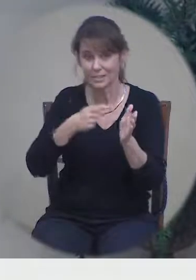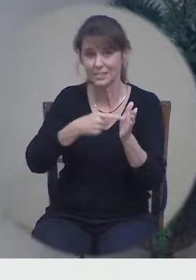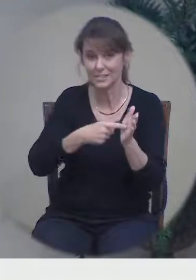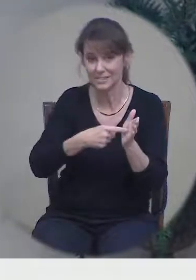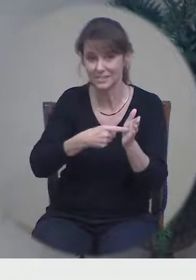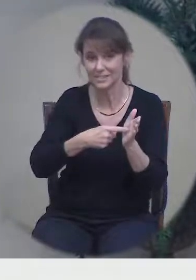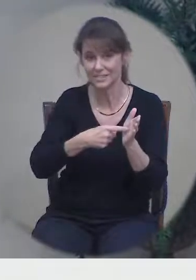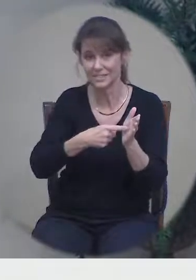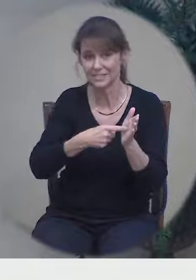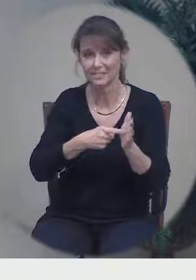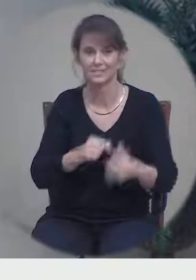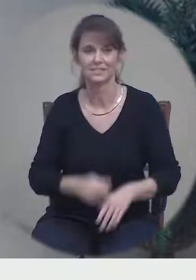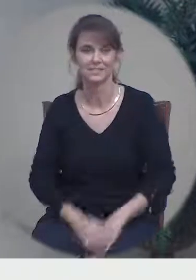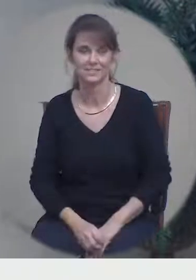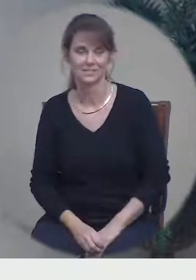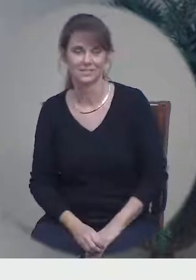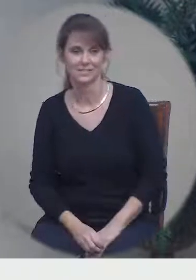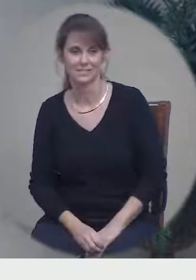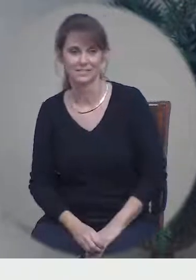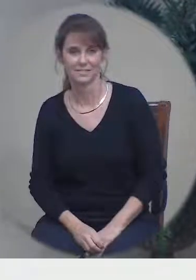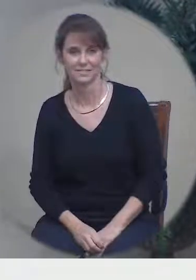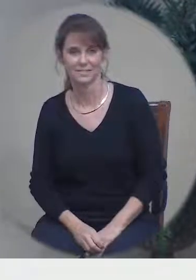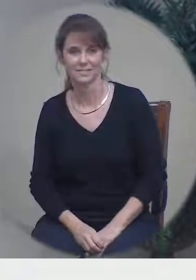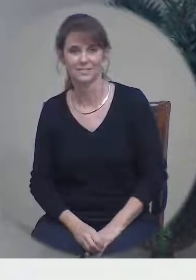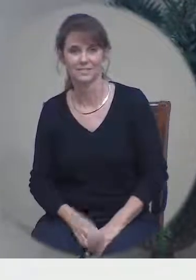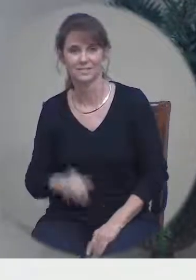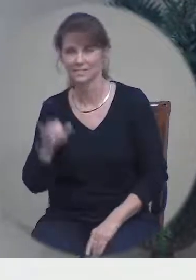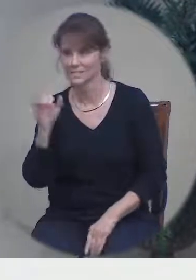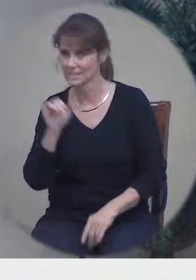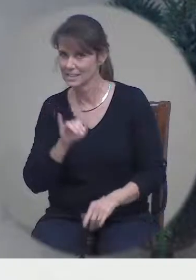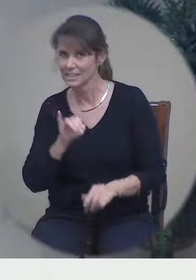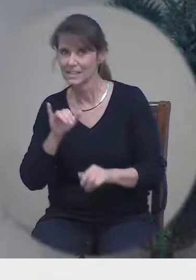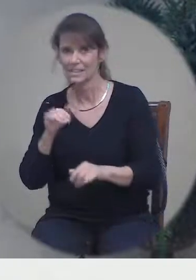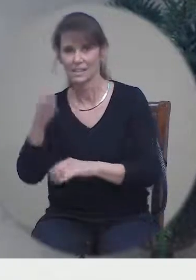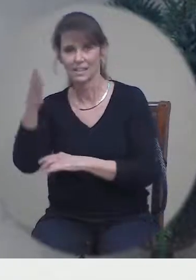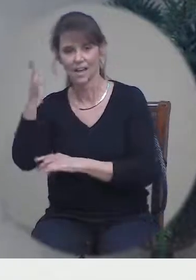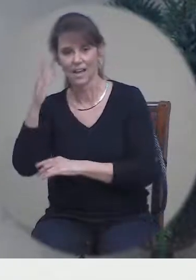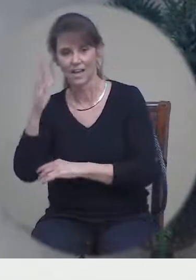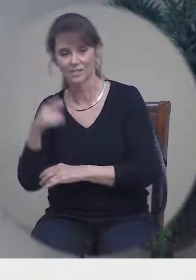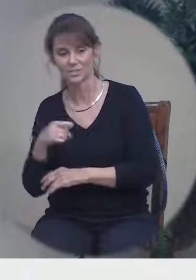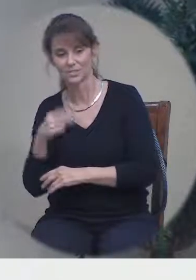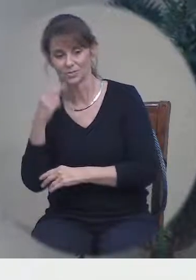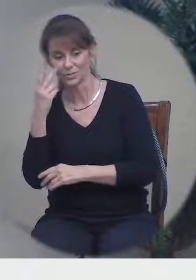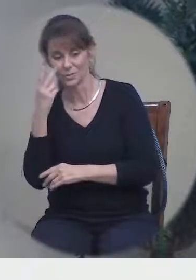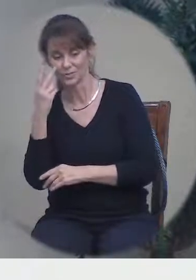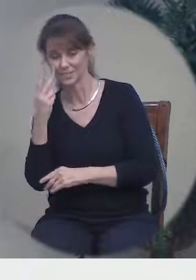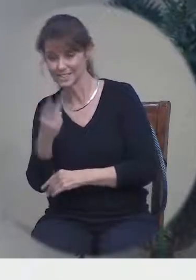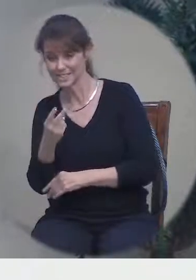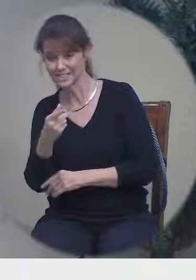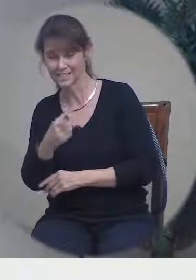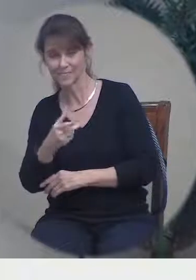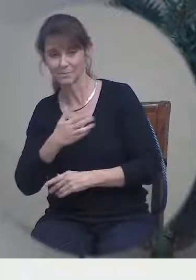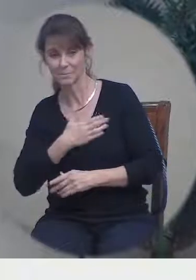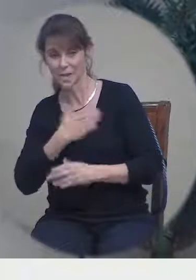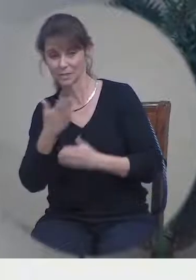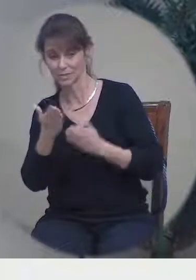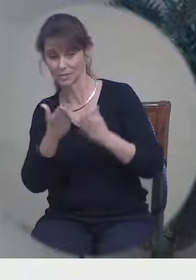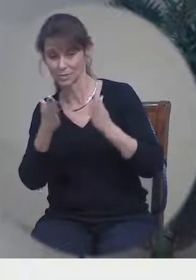creatures who is blameless and upright. He's like no one else. He